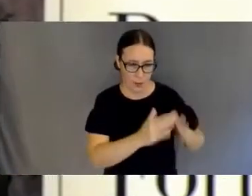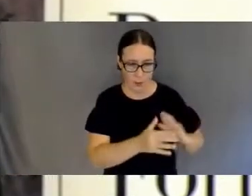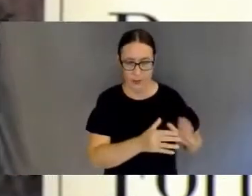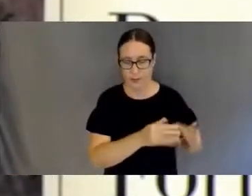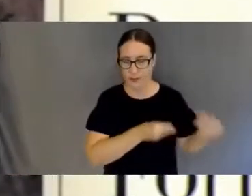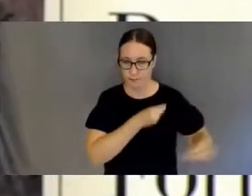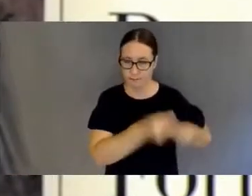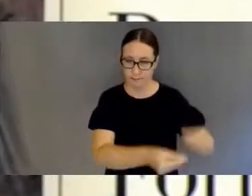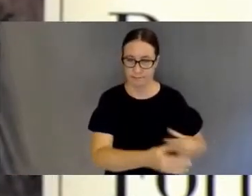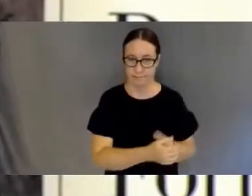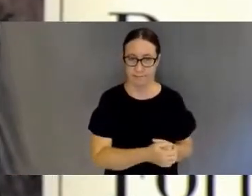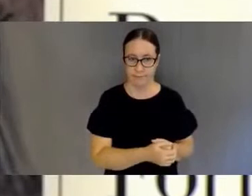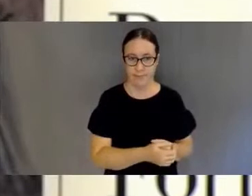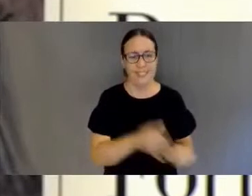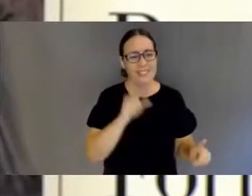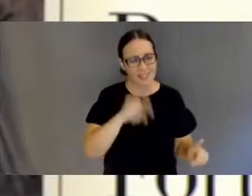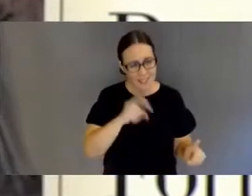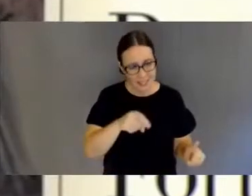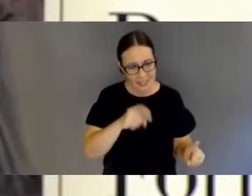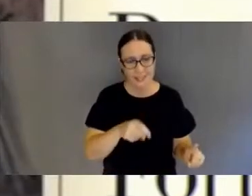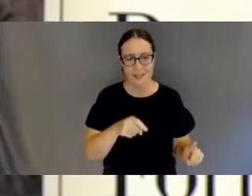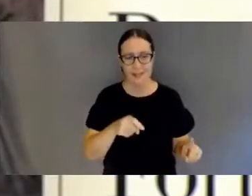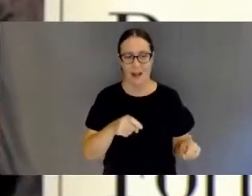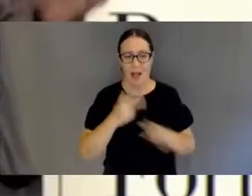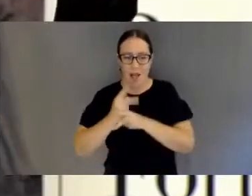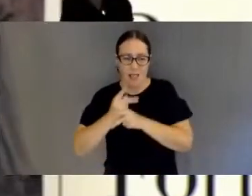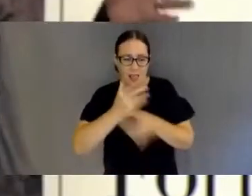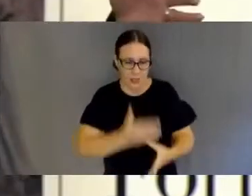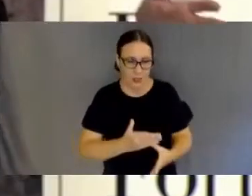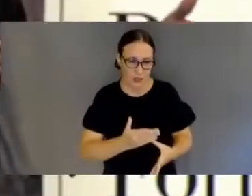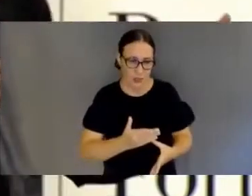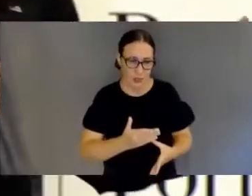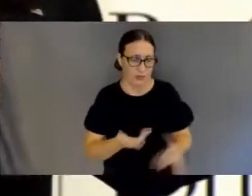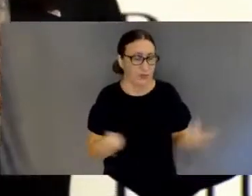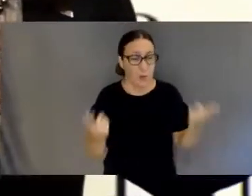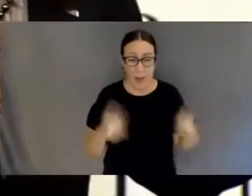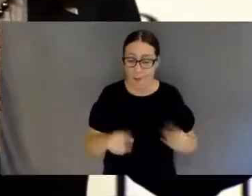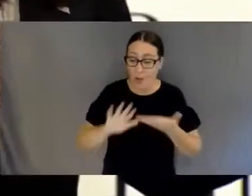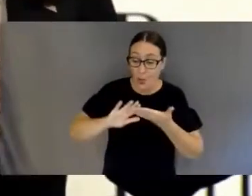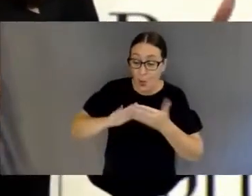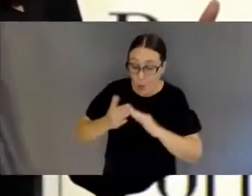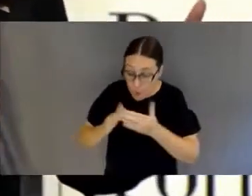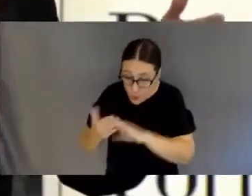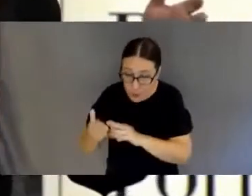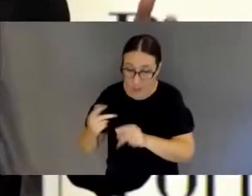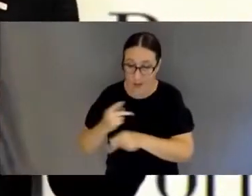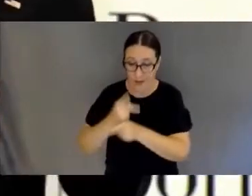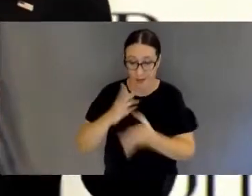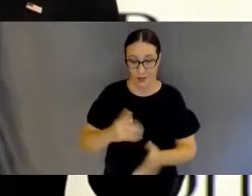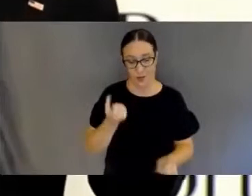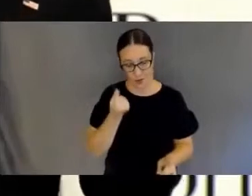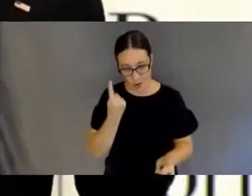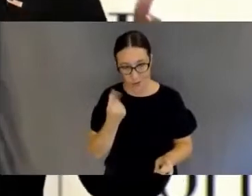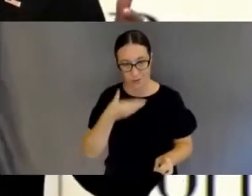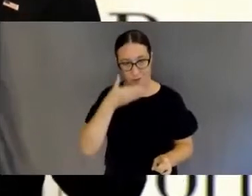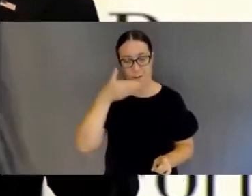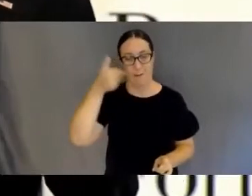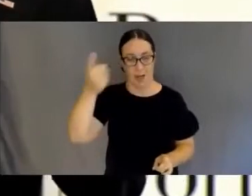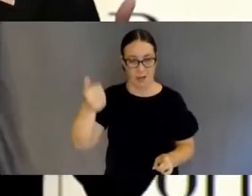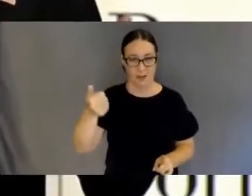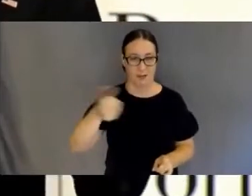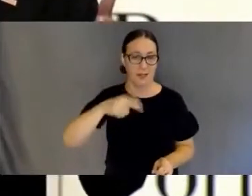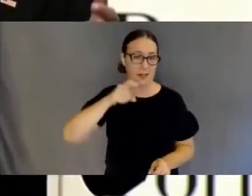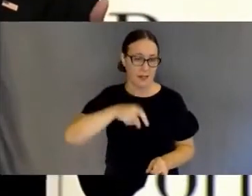lender. They needed a lender, but it just so happens that the community lenders understand best